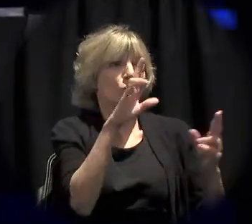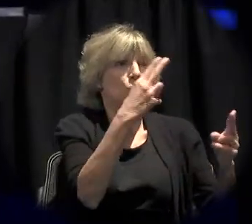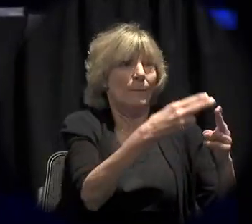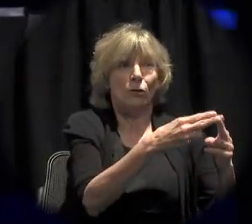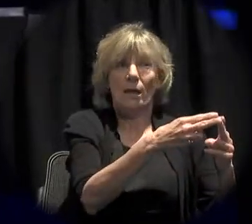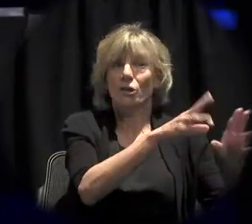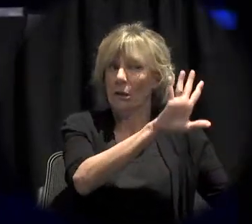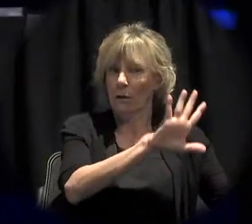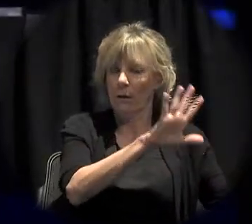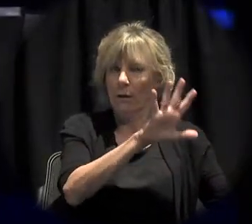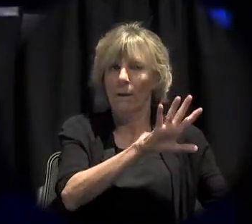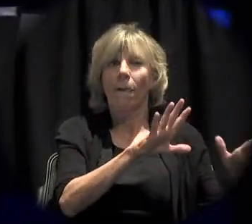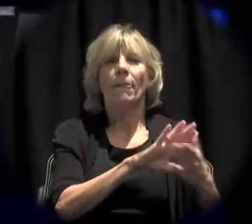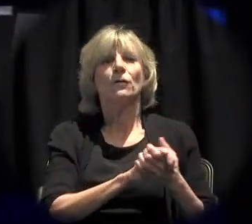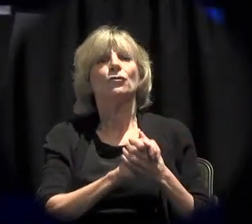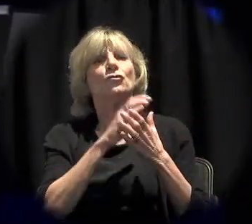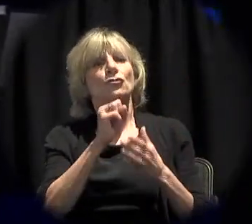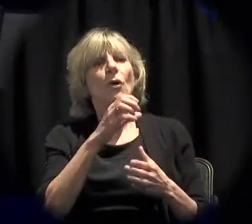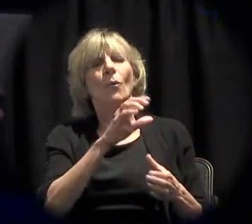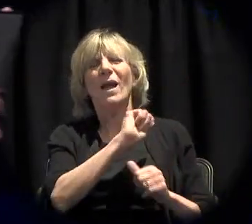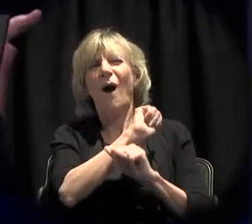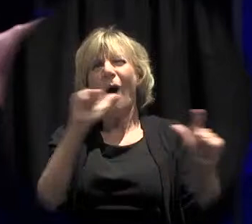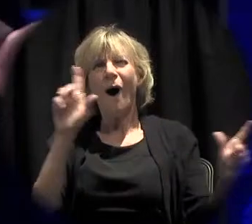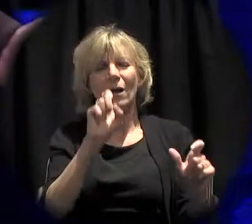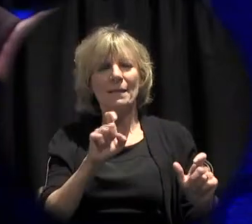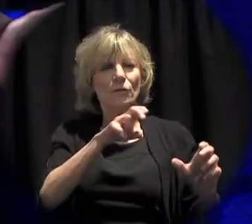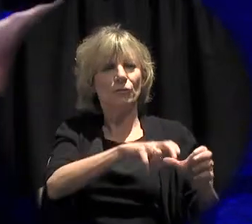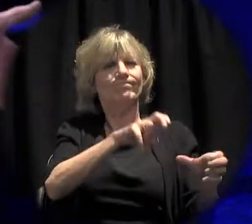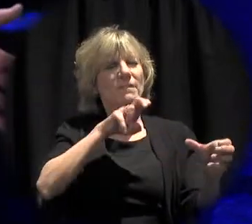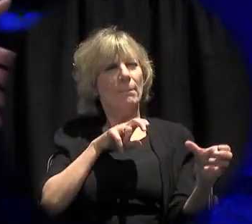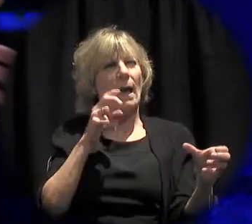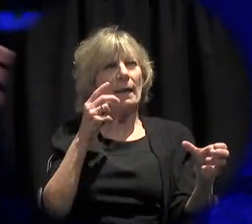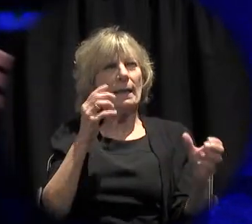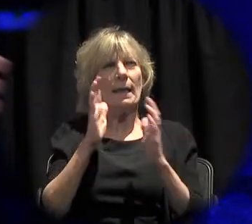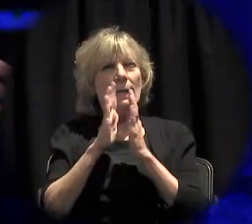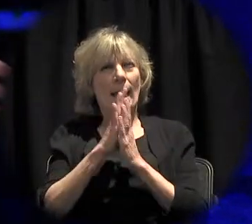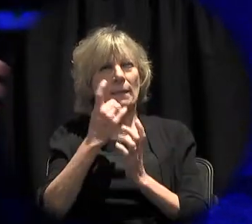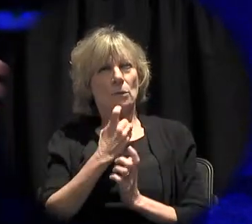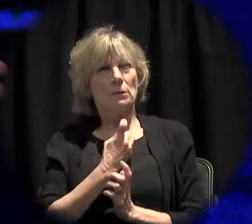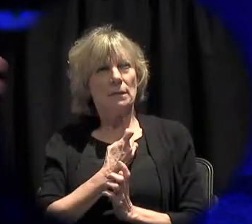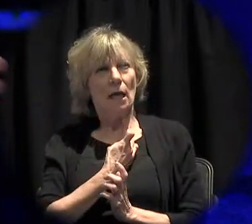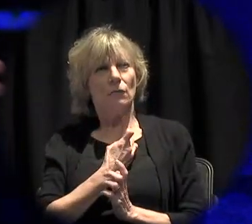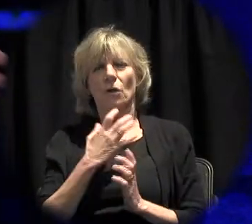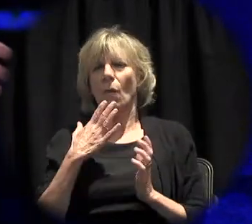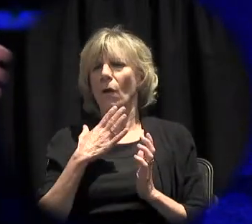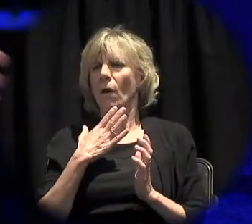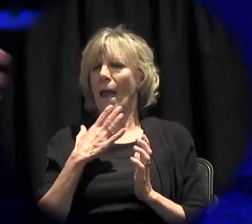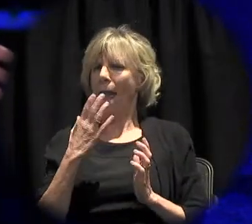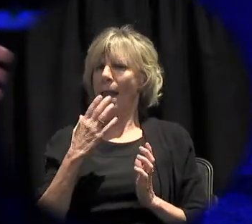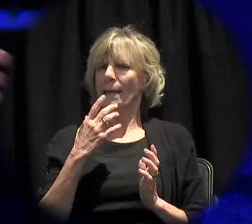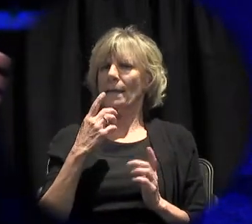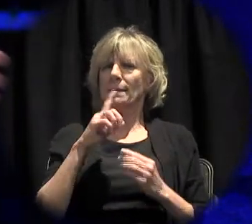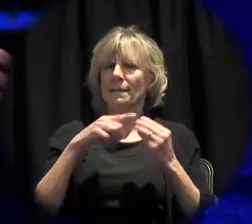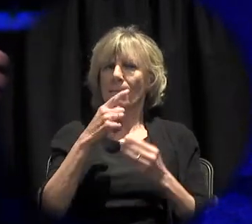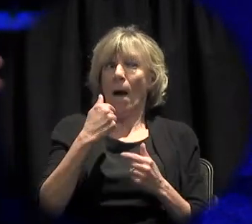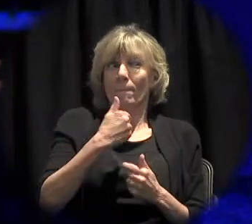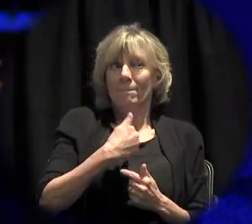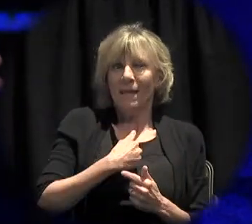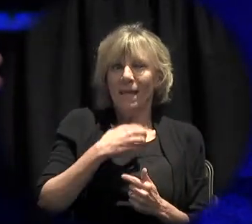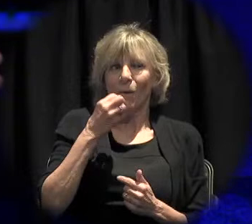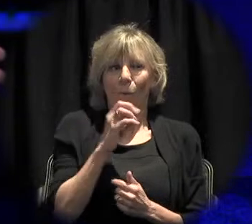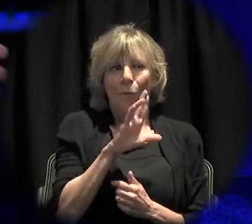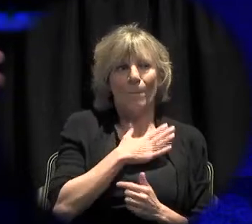step back and ask, are there ways in which we are parenting that are really more about us just trying to preserve our